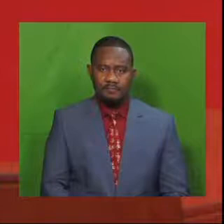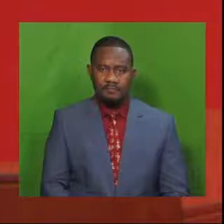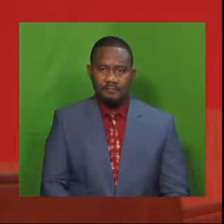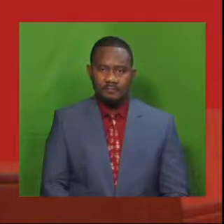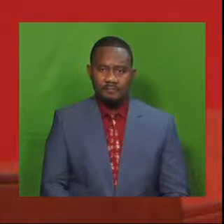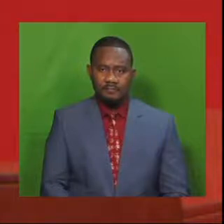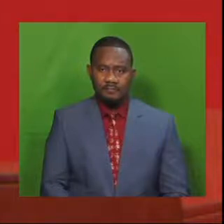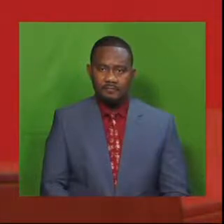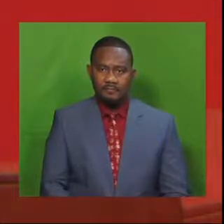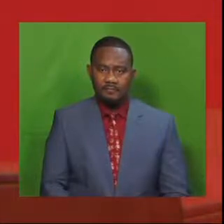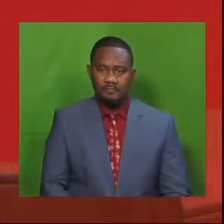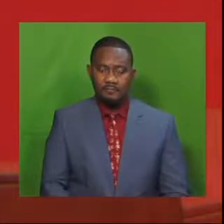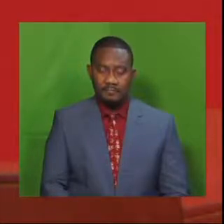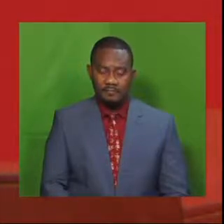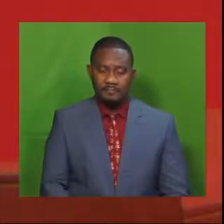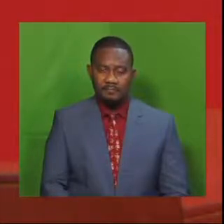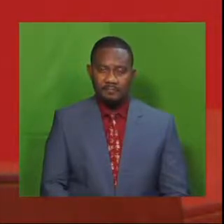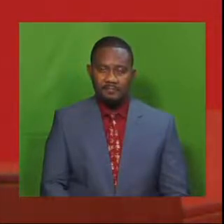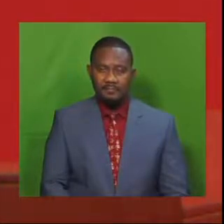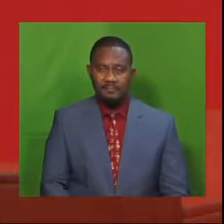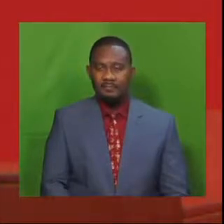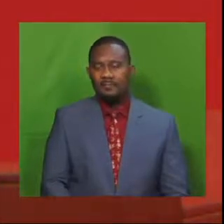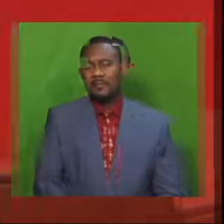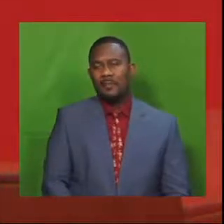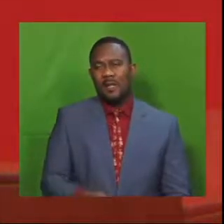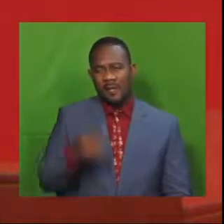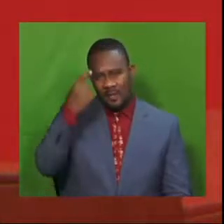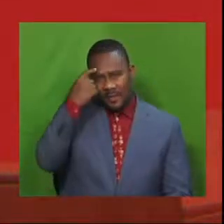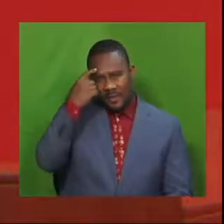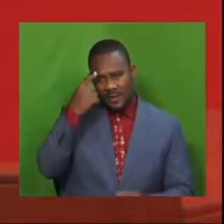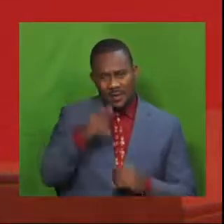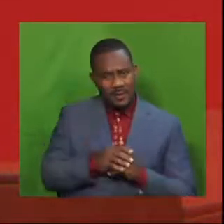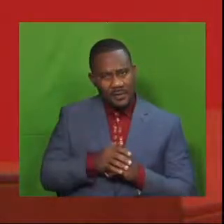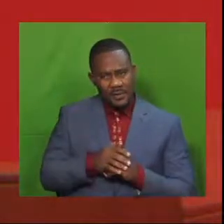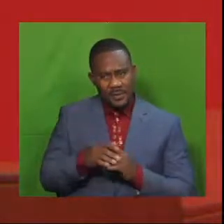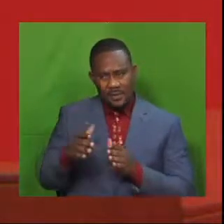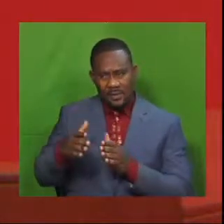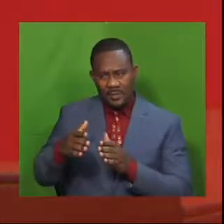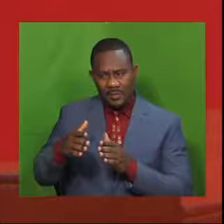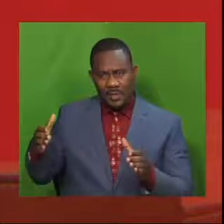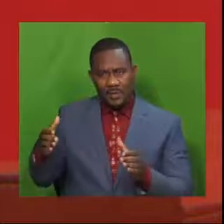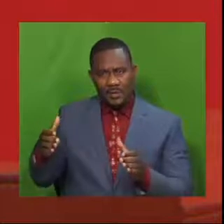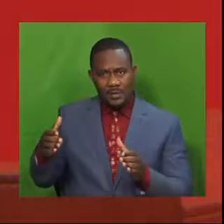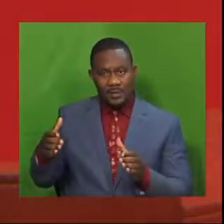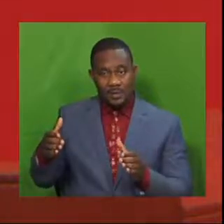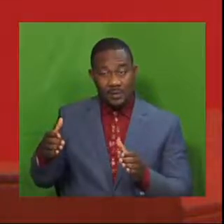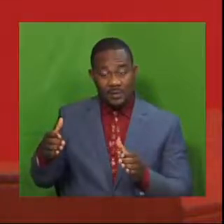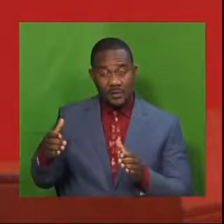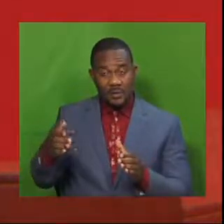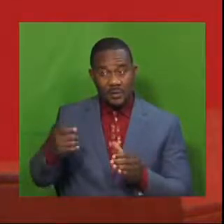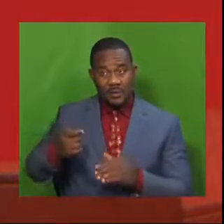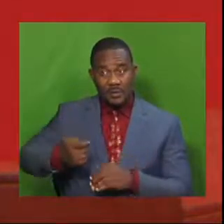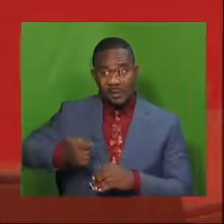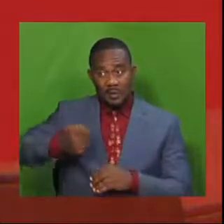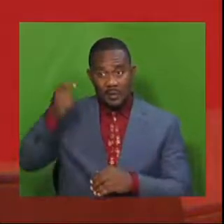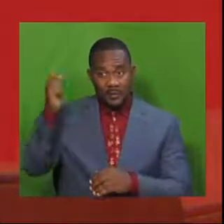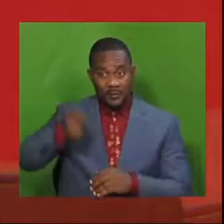I believe the majority chief whip, you are taking note on behalf of the leader. Okay, good.